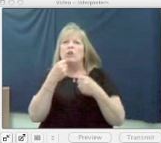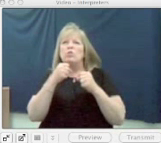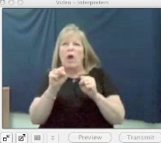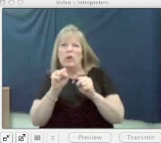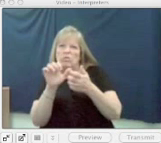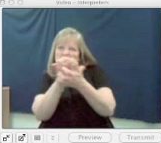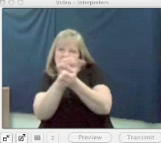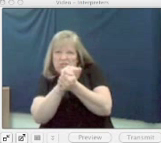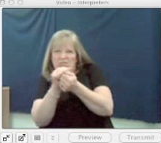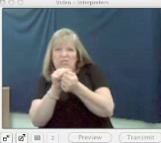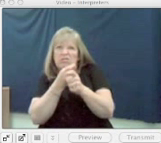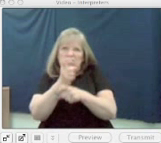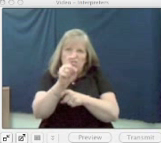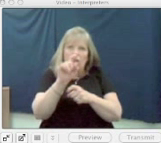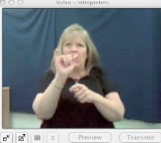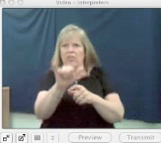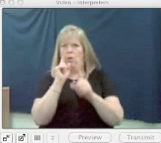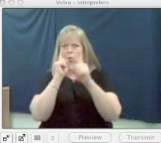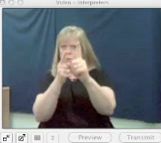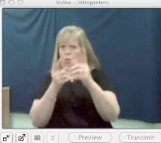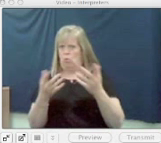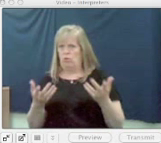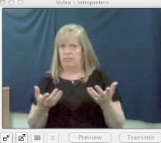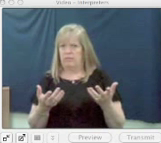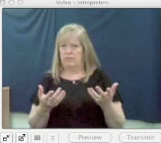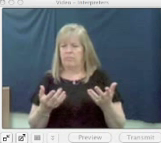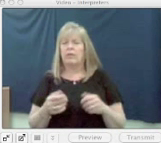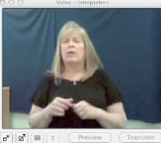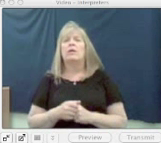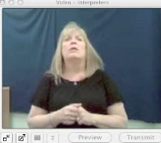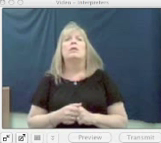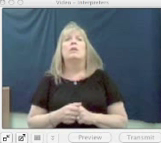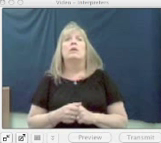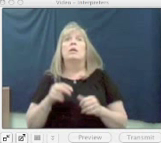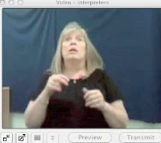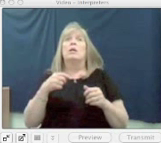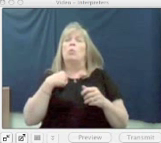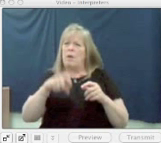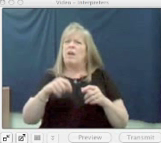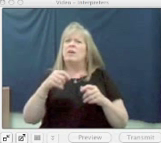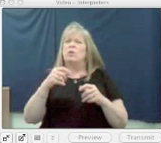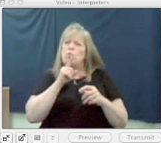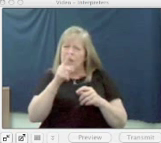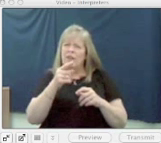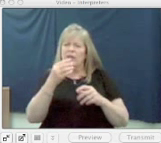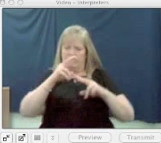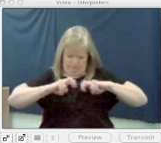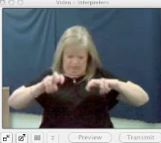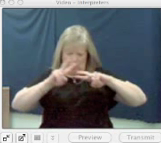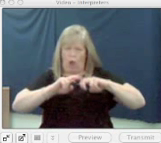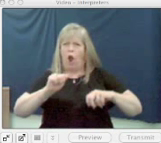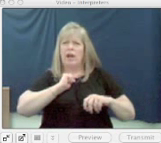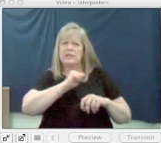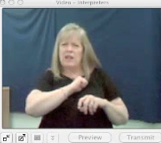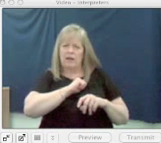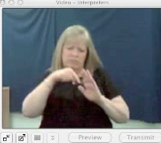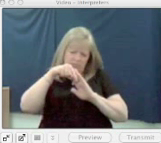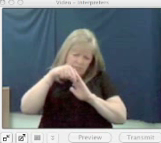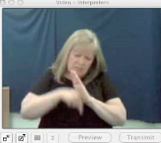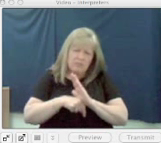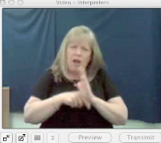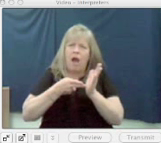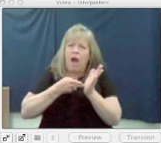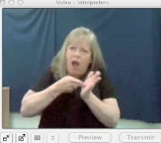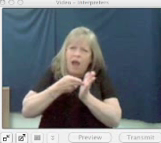Work to know ourselves with honest rigor so that we reduce unintentional impact